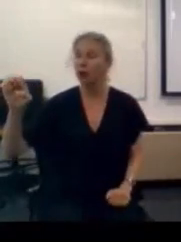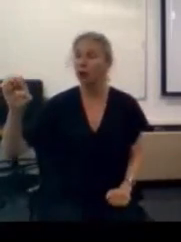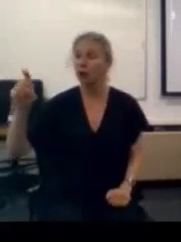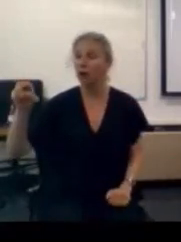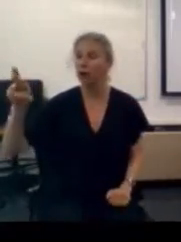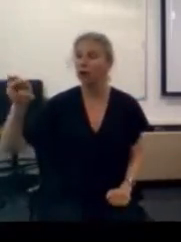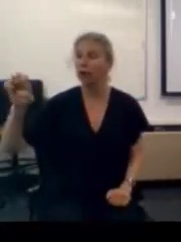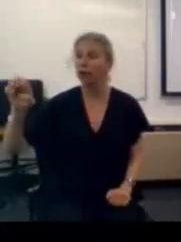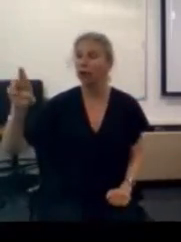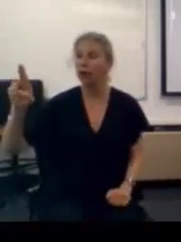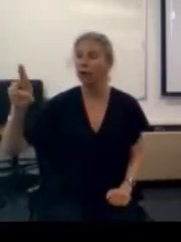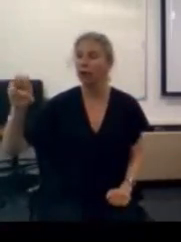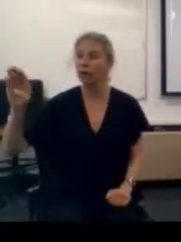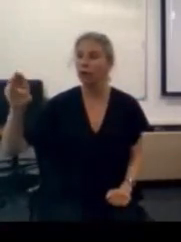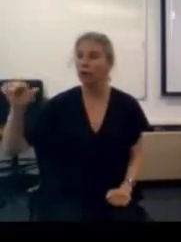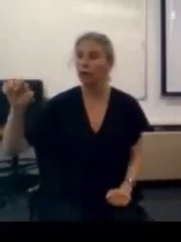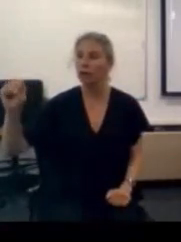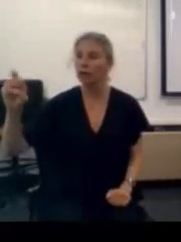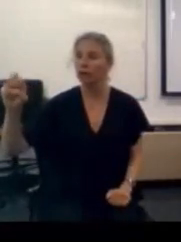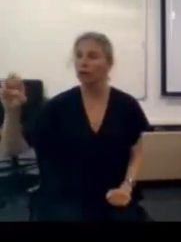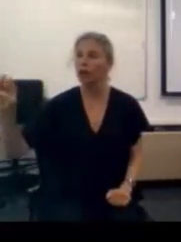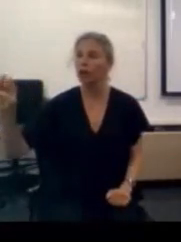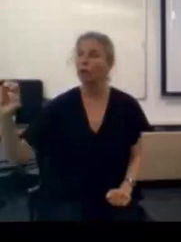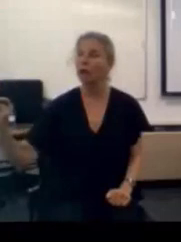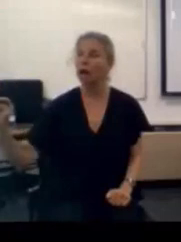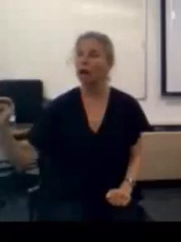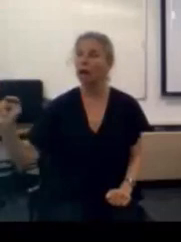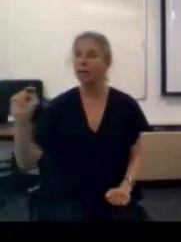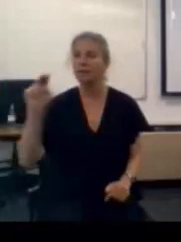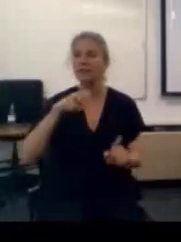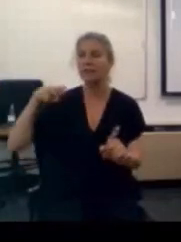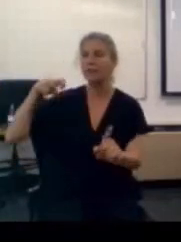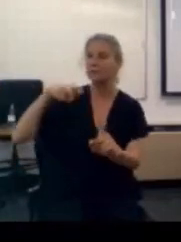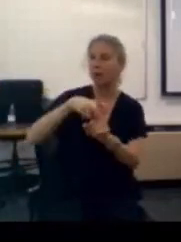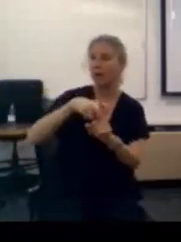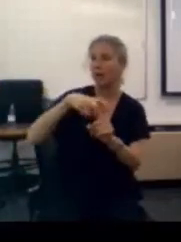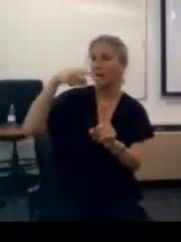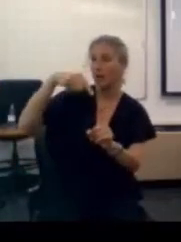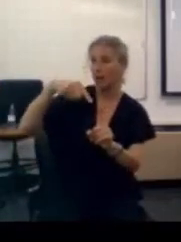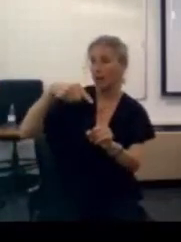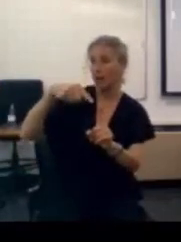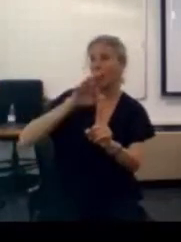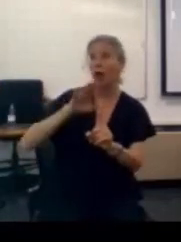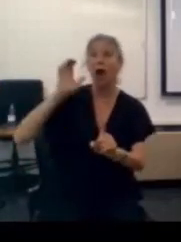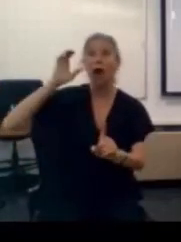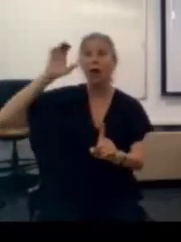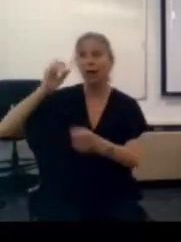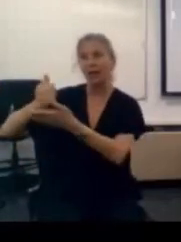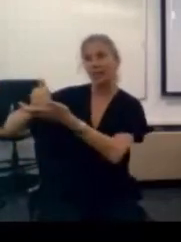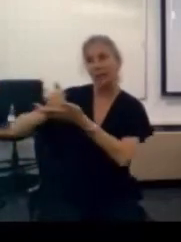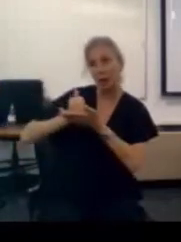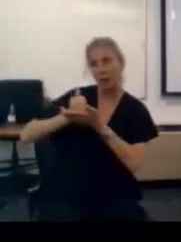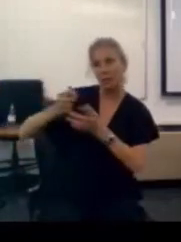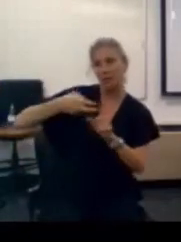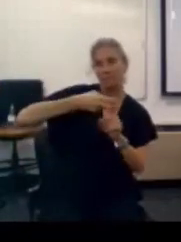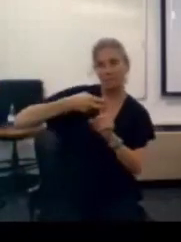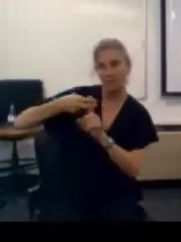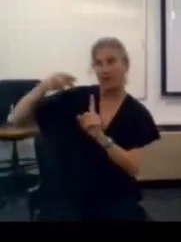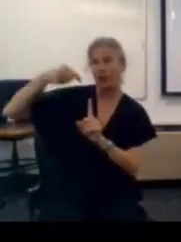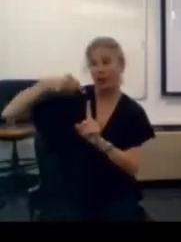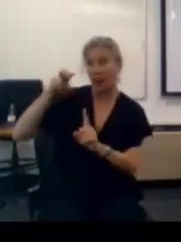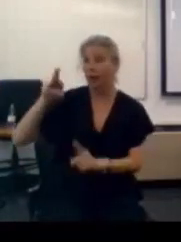slide. Keynote speaker, Carol Robles Roman, whom I tracked down with thanks to her cousin,